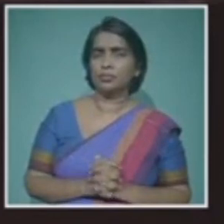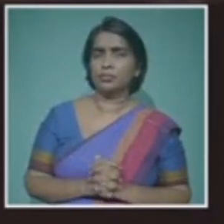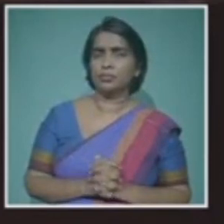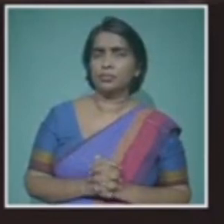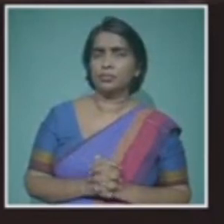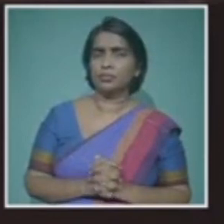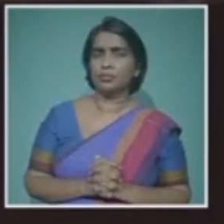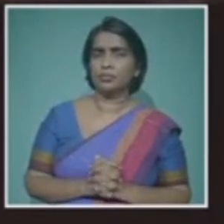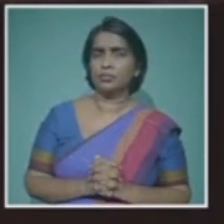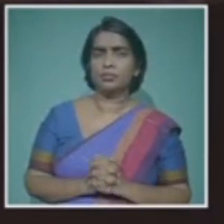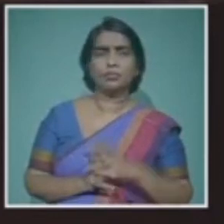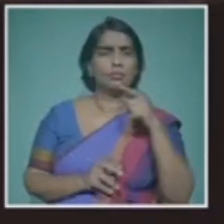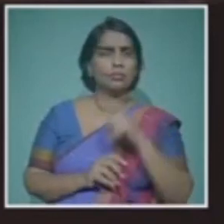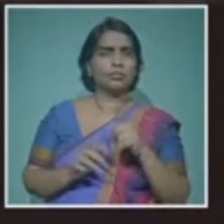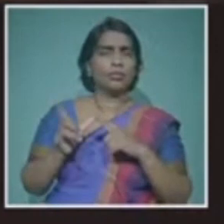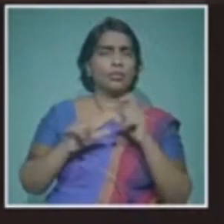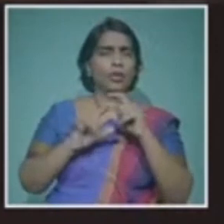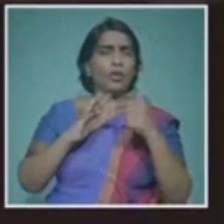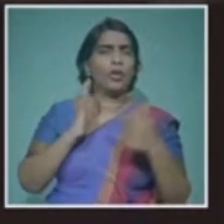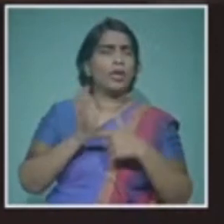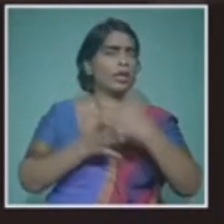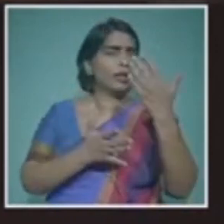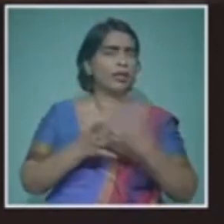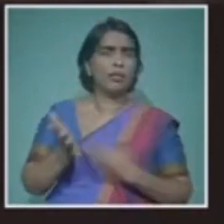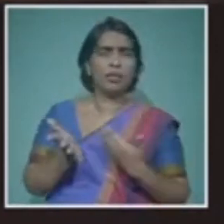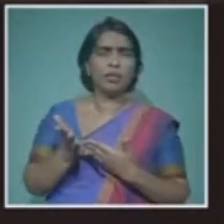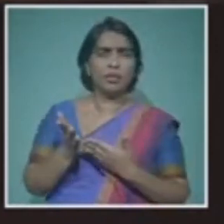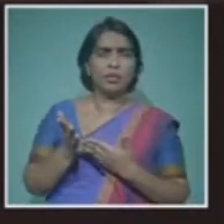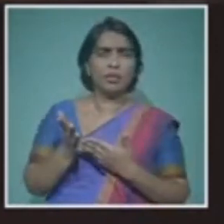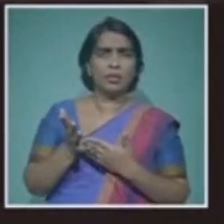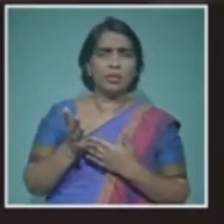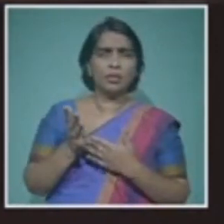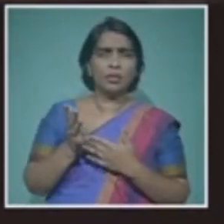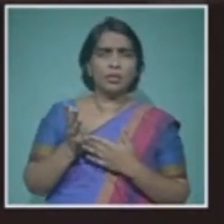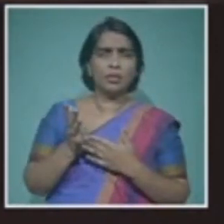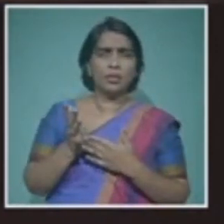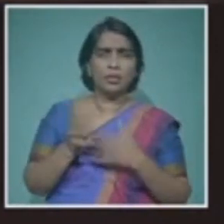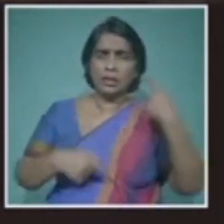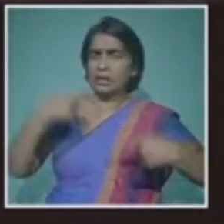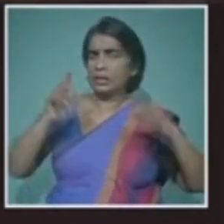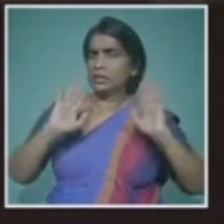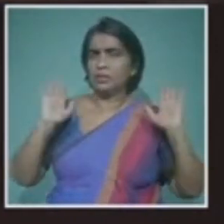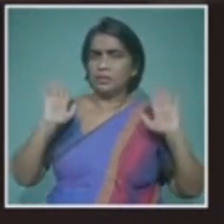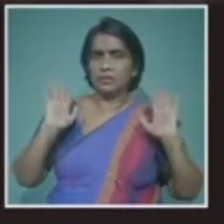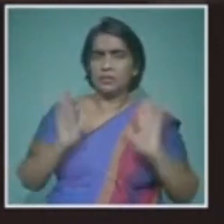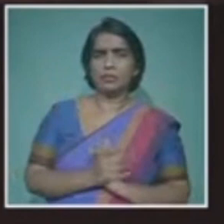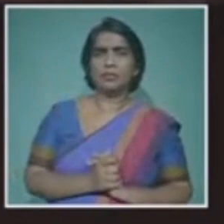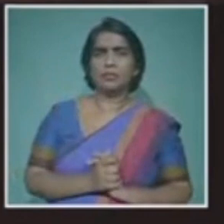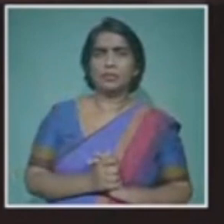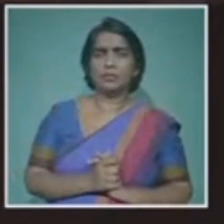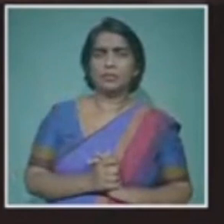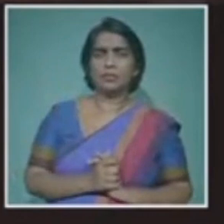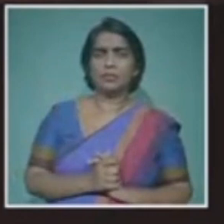Garu niyojakar sabhapathitumane me audit warthawa gana iti me me sabhave honorable members, this is not a point of order. Let's not make this a debate. Katha karanna beida me? Let's not make this a